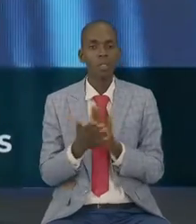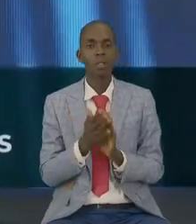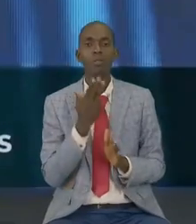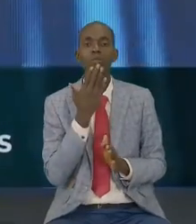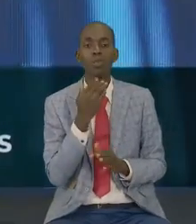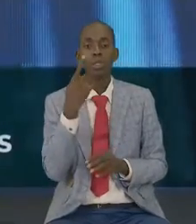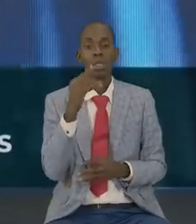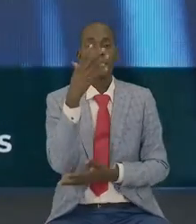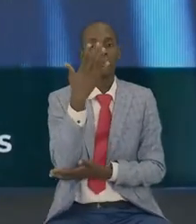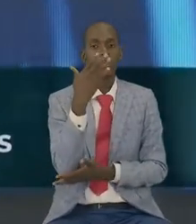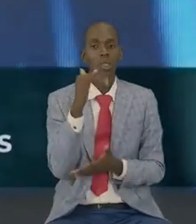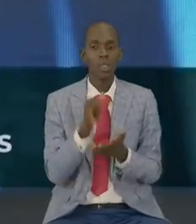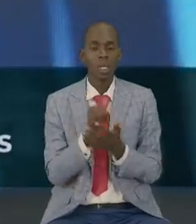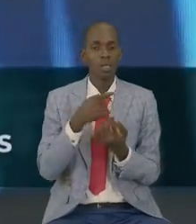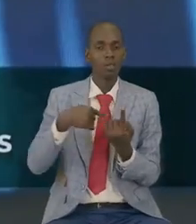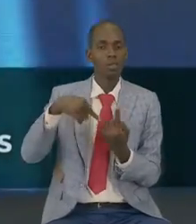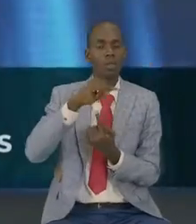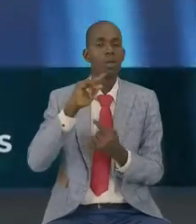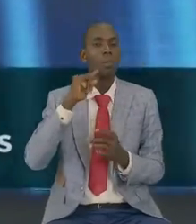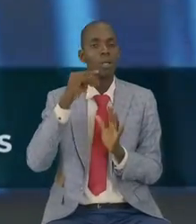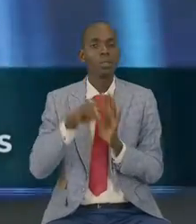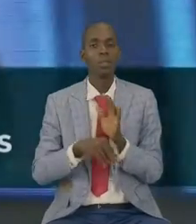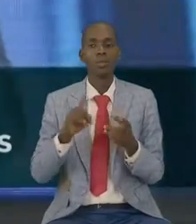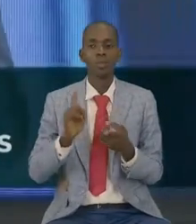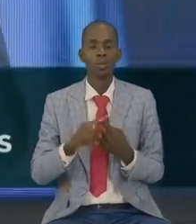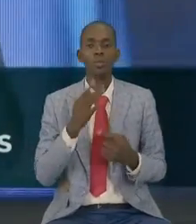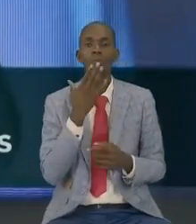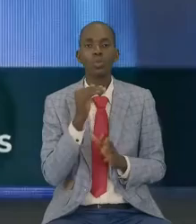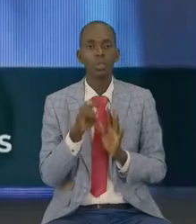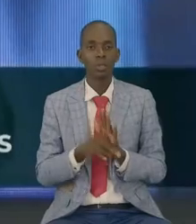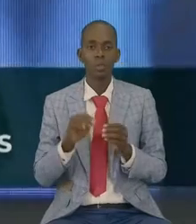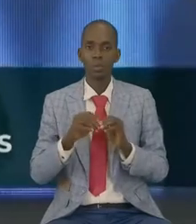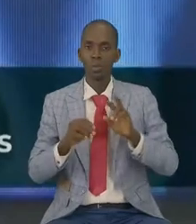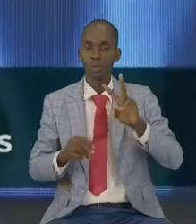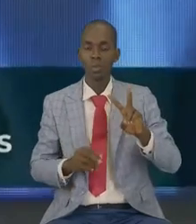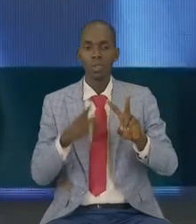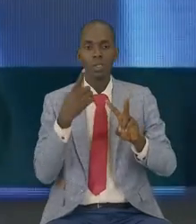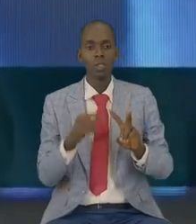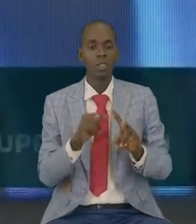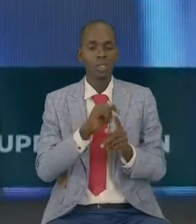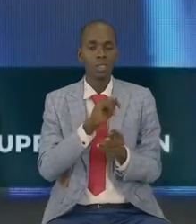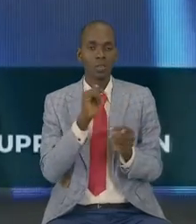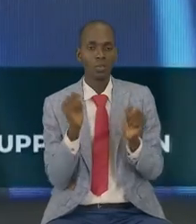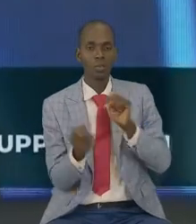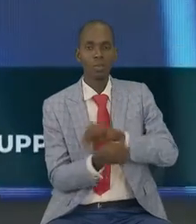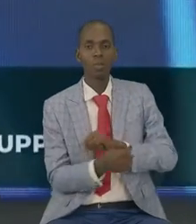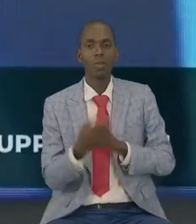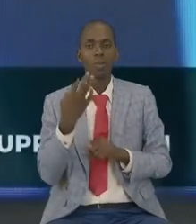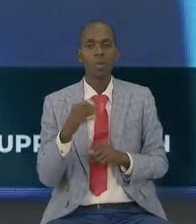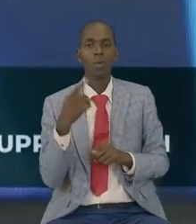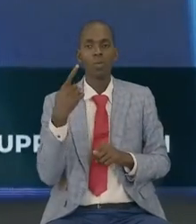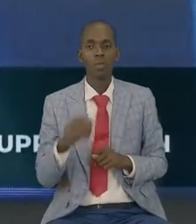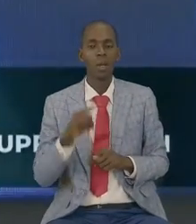that turned bitterness to sweetness. Number two, the transformation of the